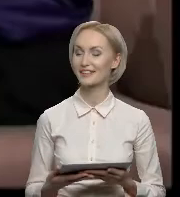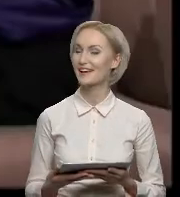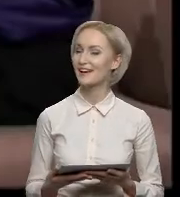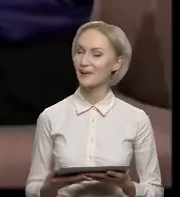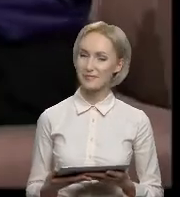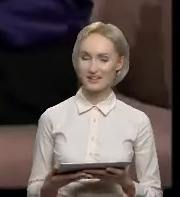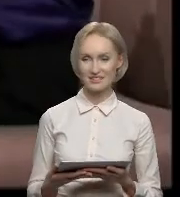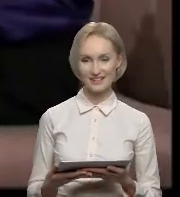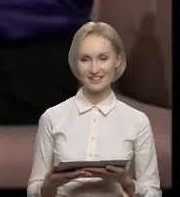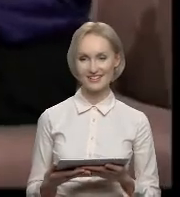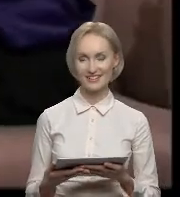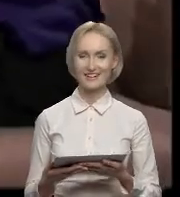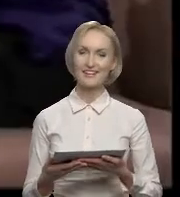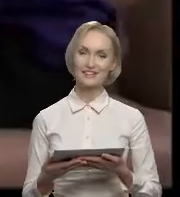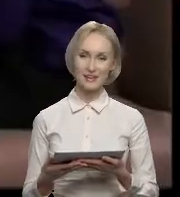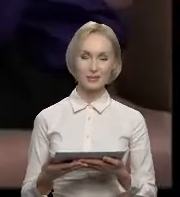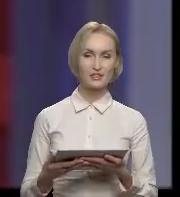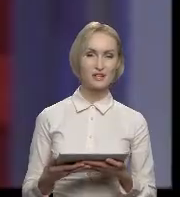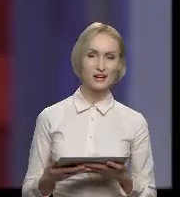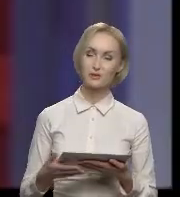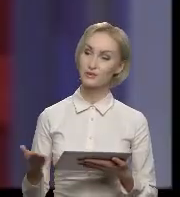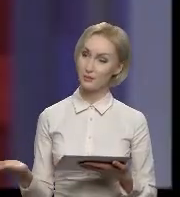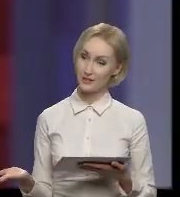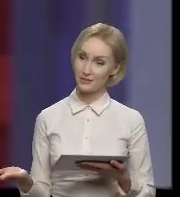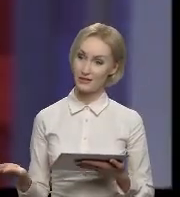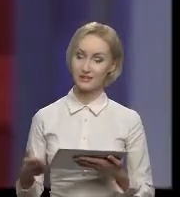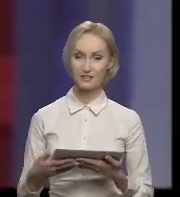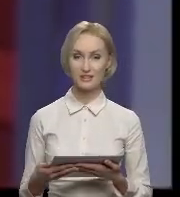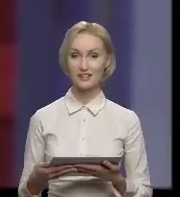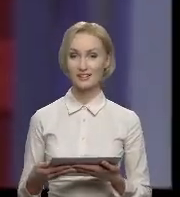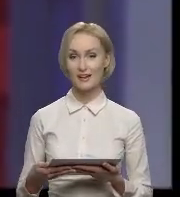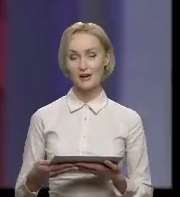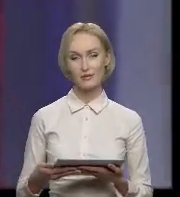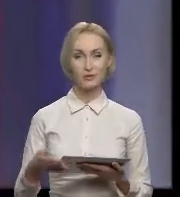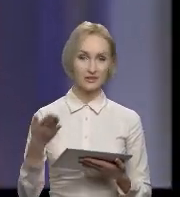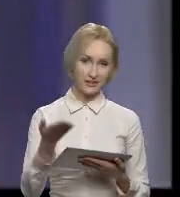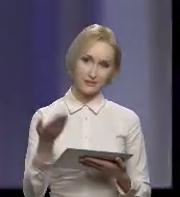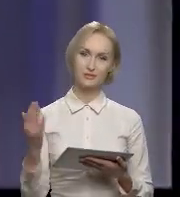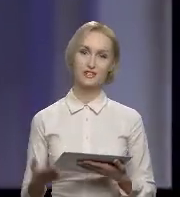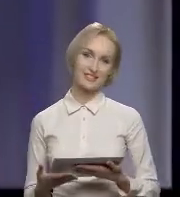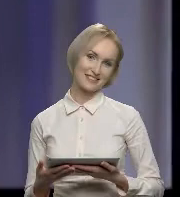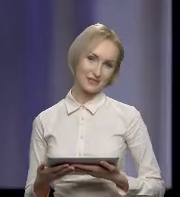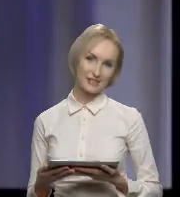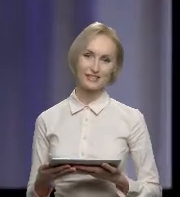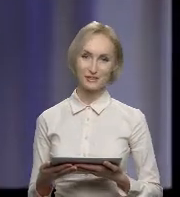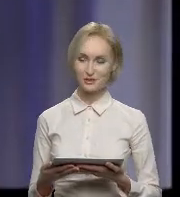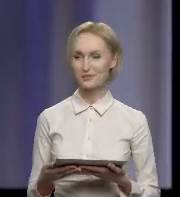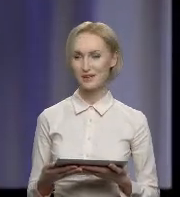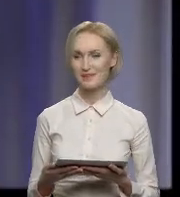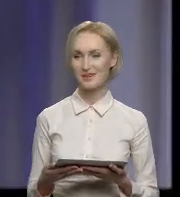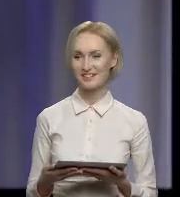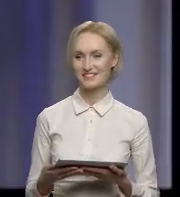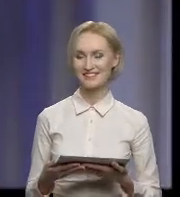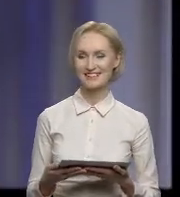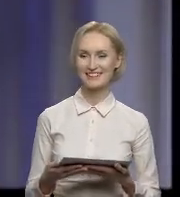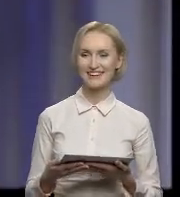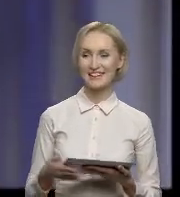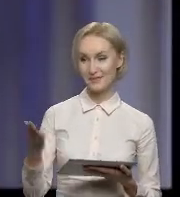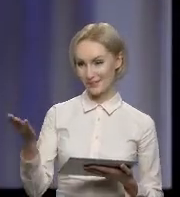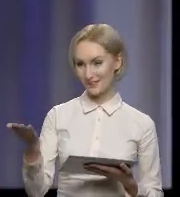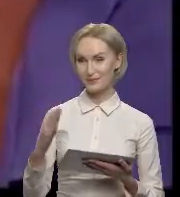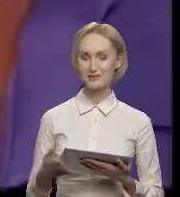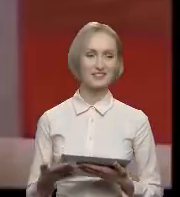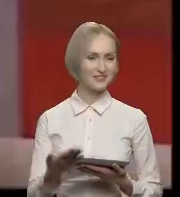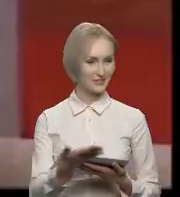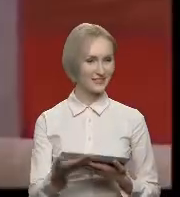Do you think, in fact, you are the baby daddy? I believe there are a possibility of three men.